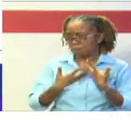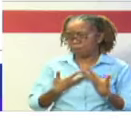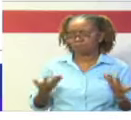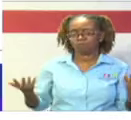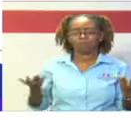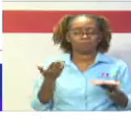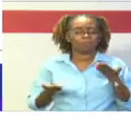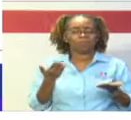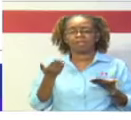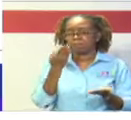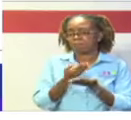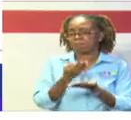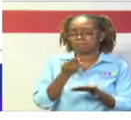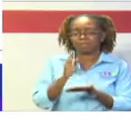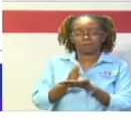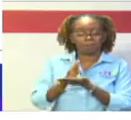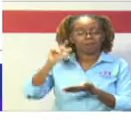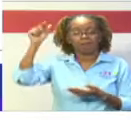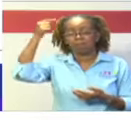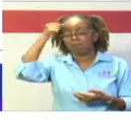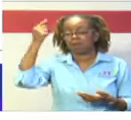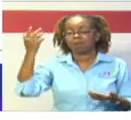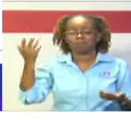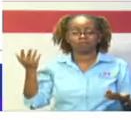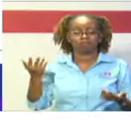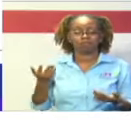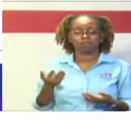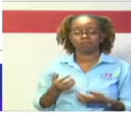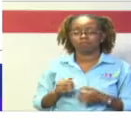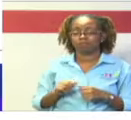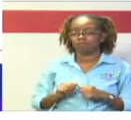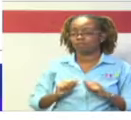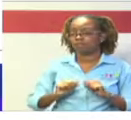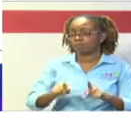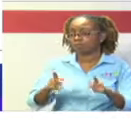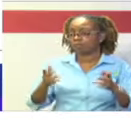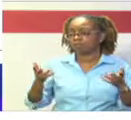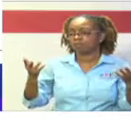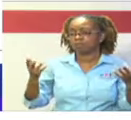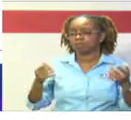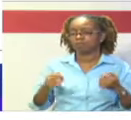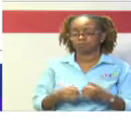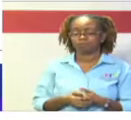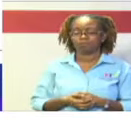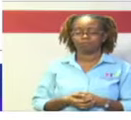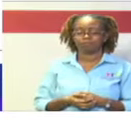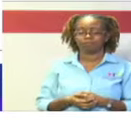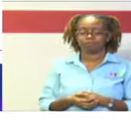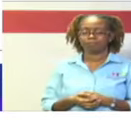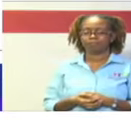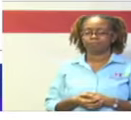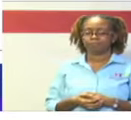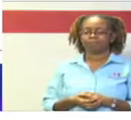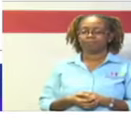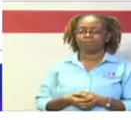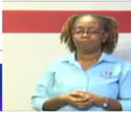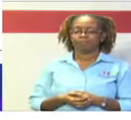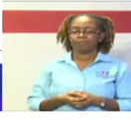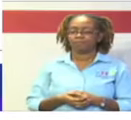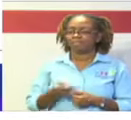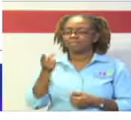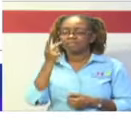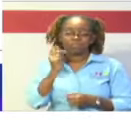given the recent revelation of the death of three vaccinated persons, there's been some chatter in vaccine hesitant circles on social media